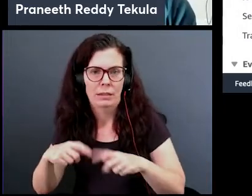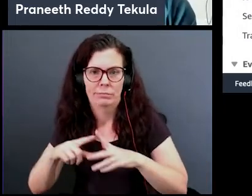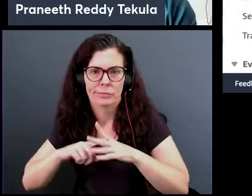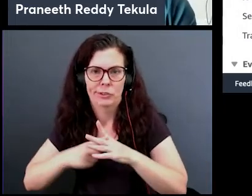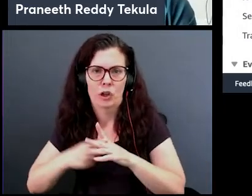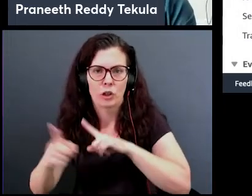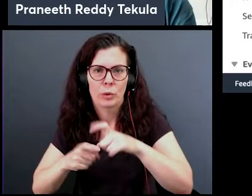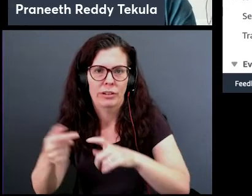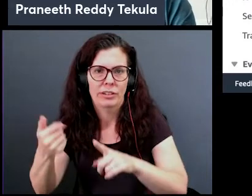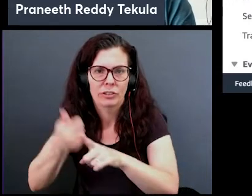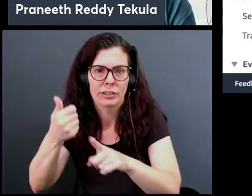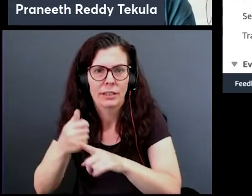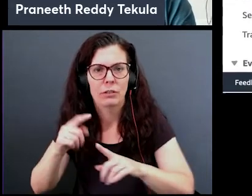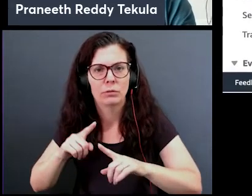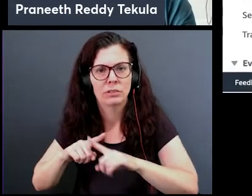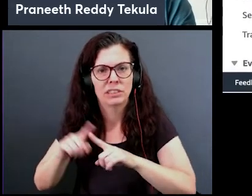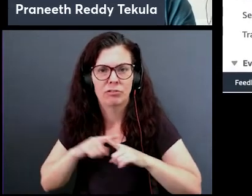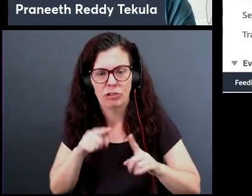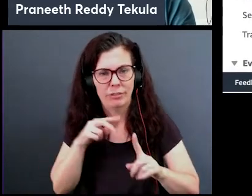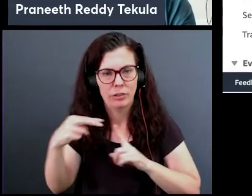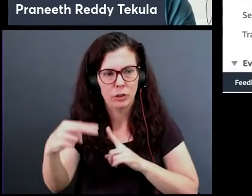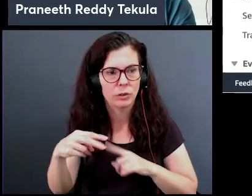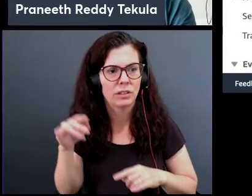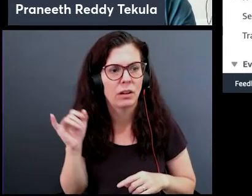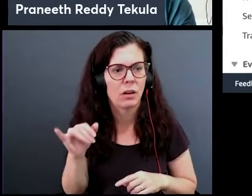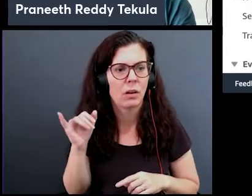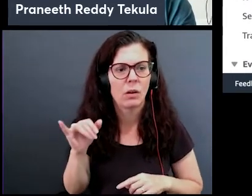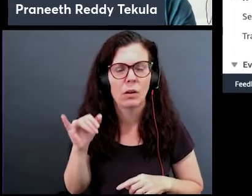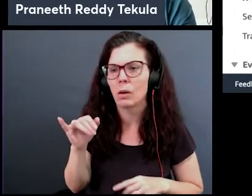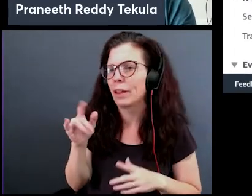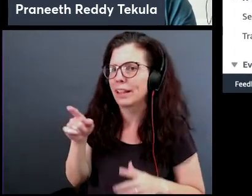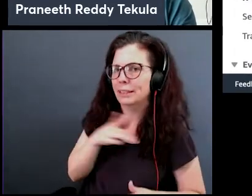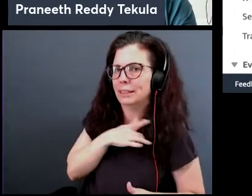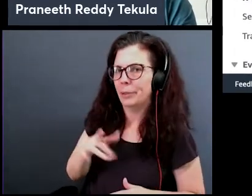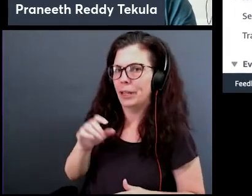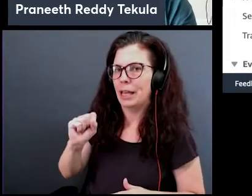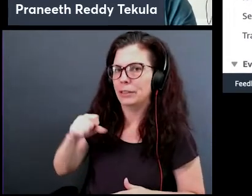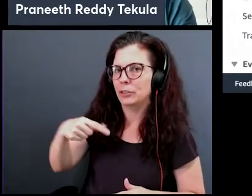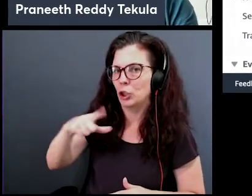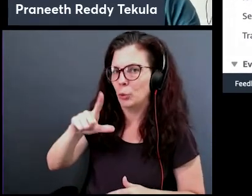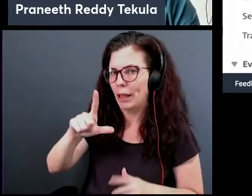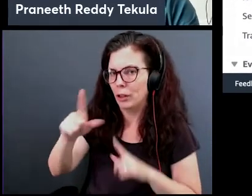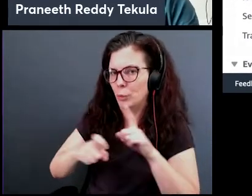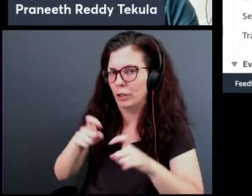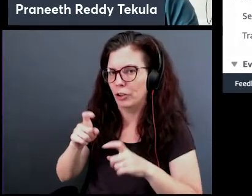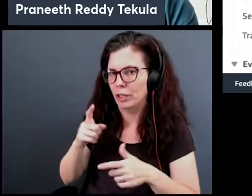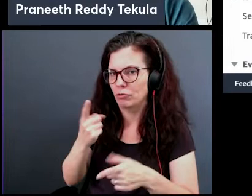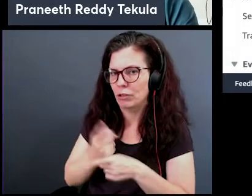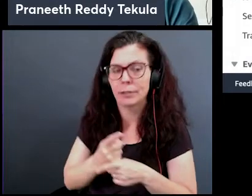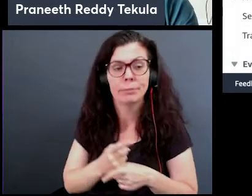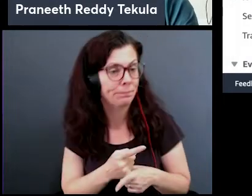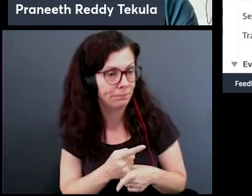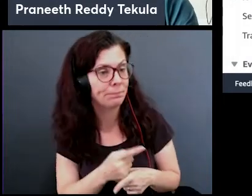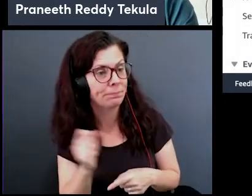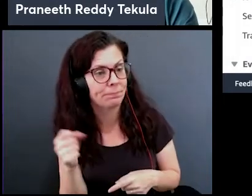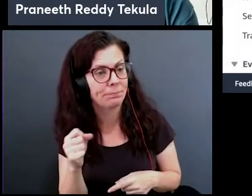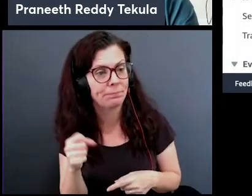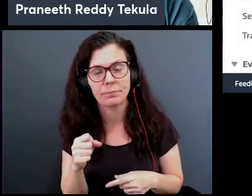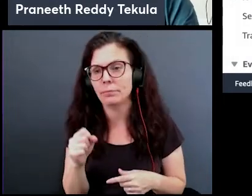editor views. Got it. And this is just like your typical SQL query then. Exactly. Yep. Got it.